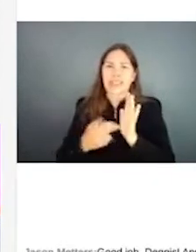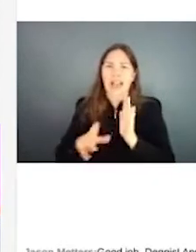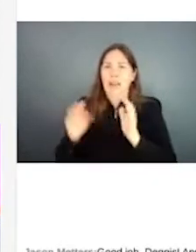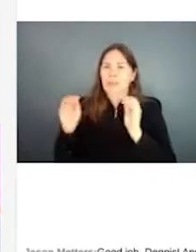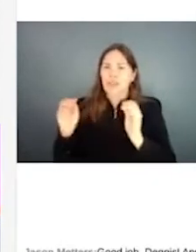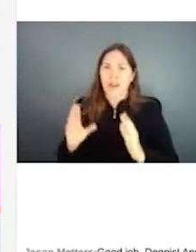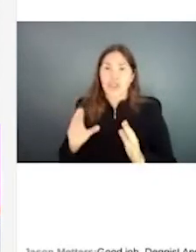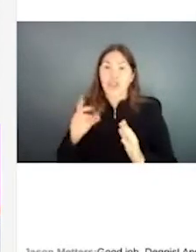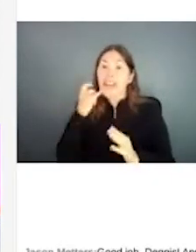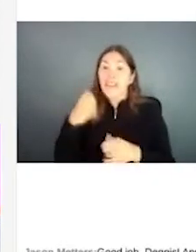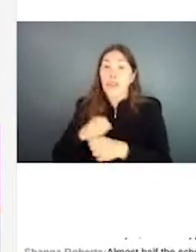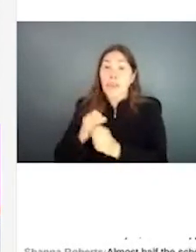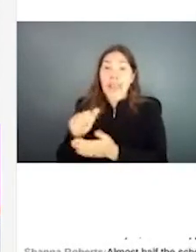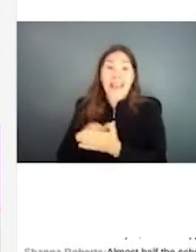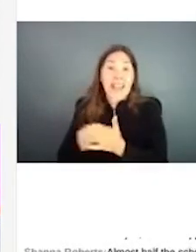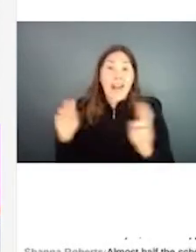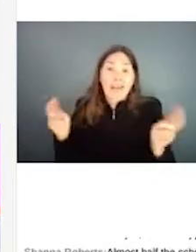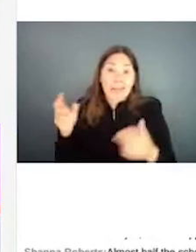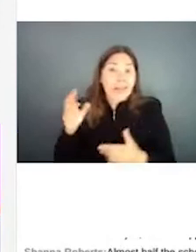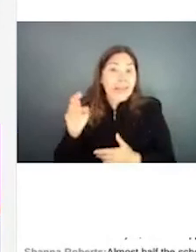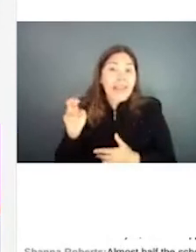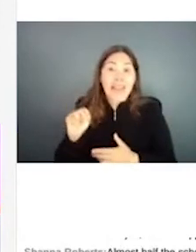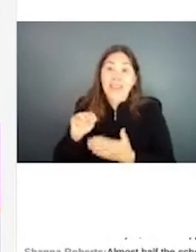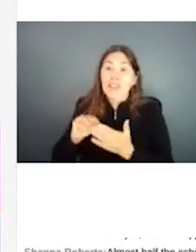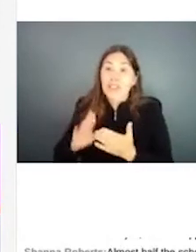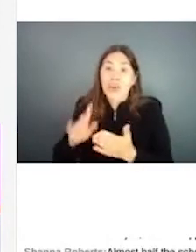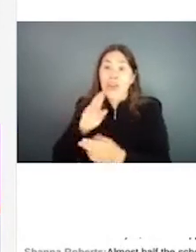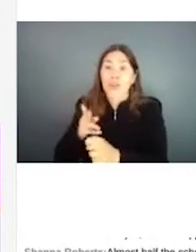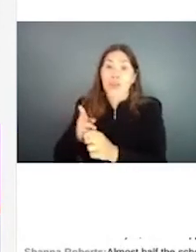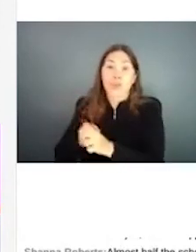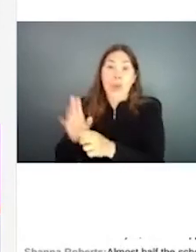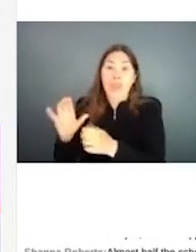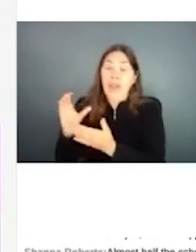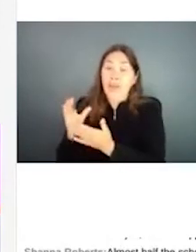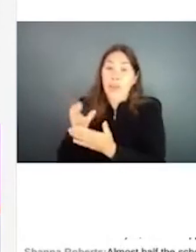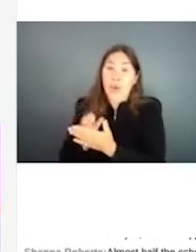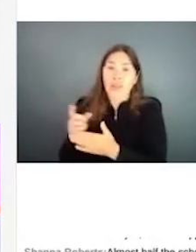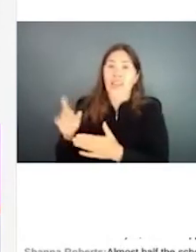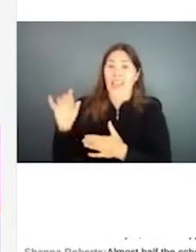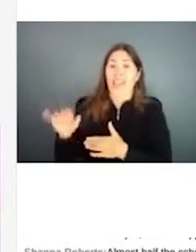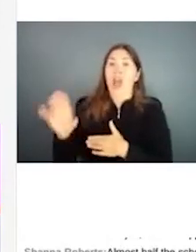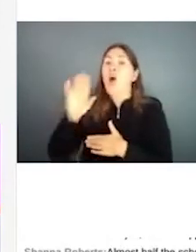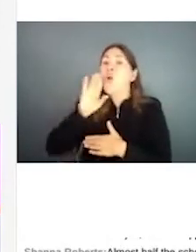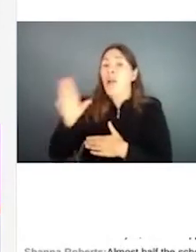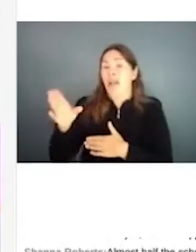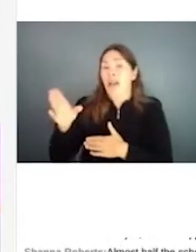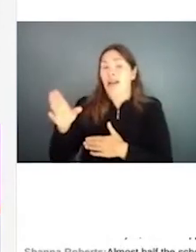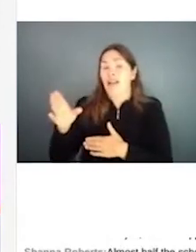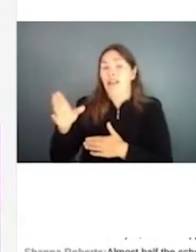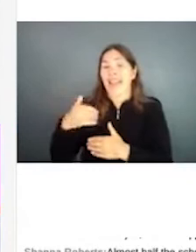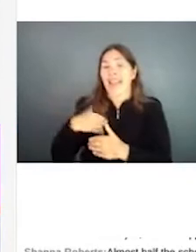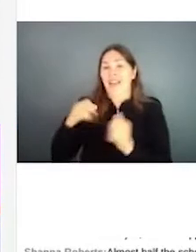student account, and then you join this course, that will have